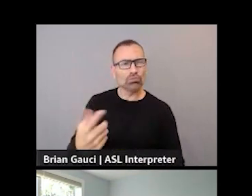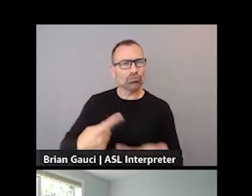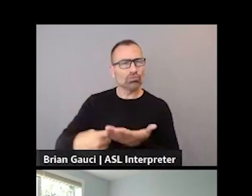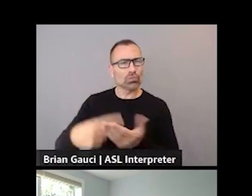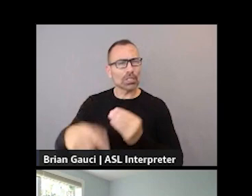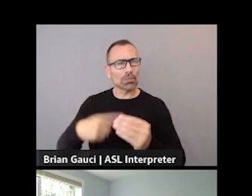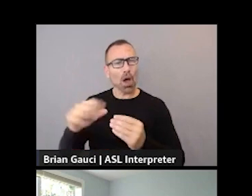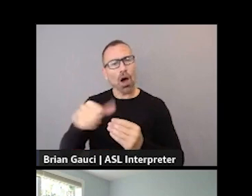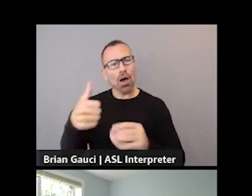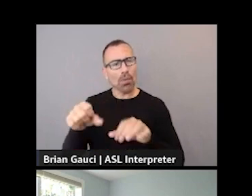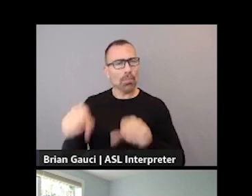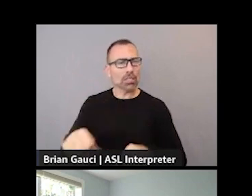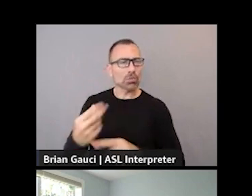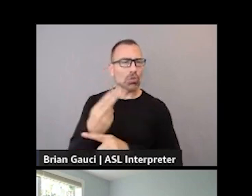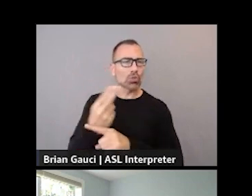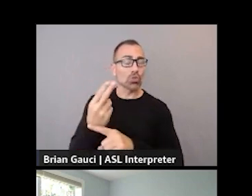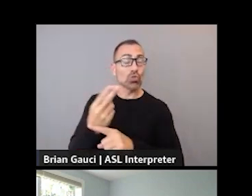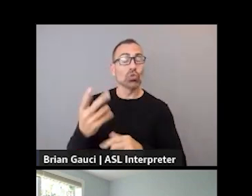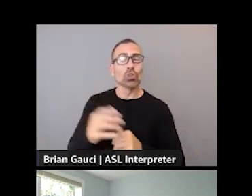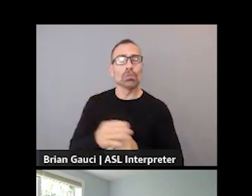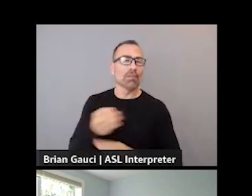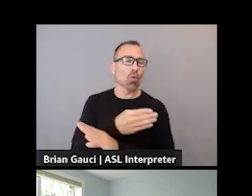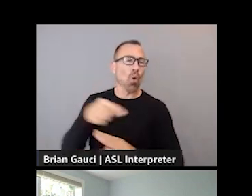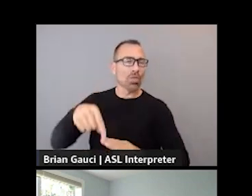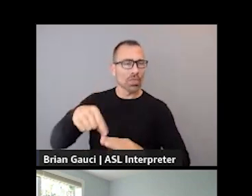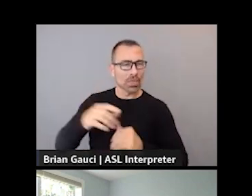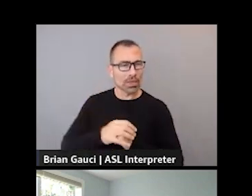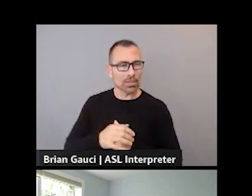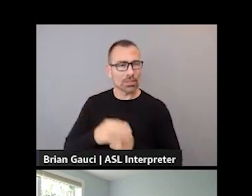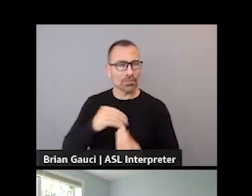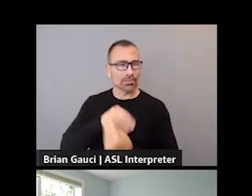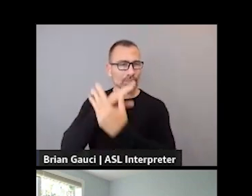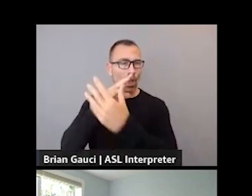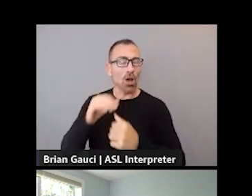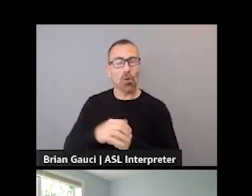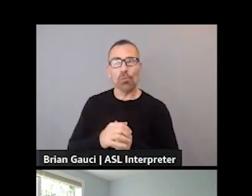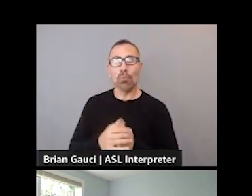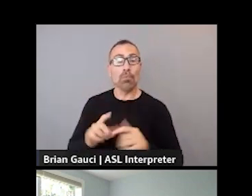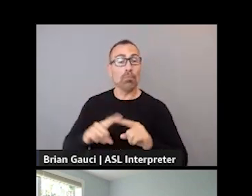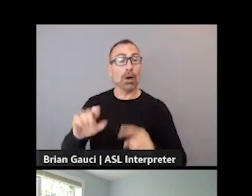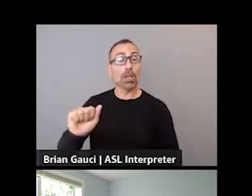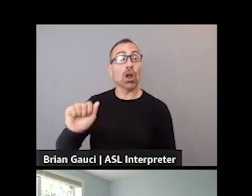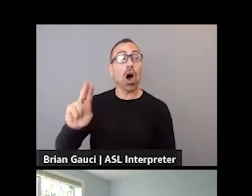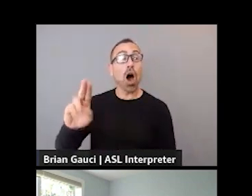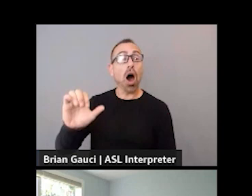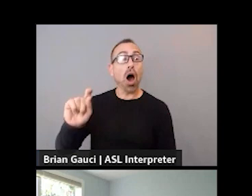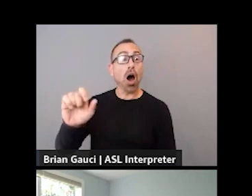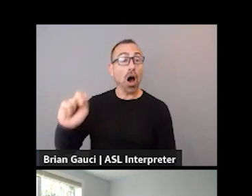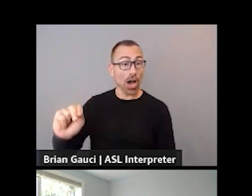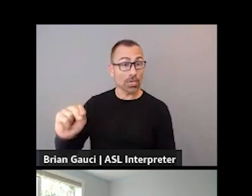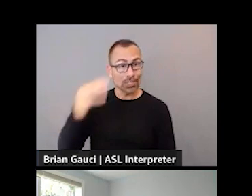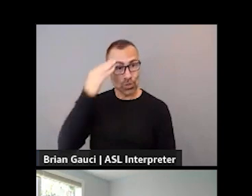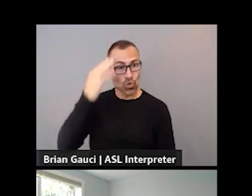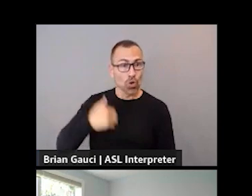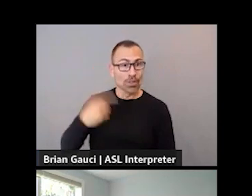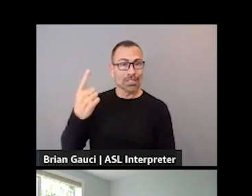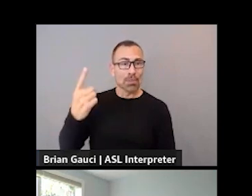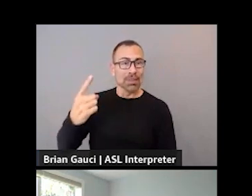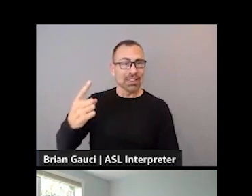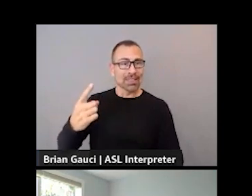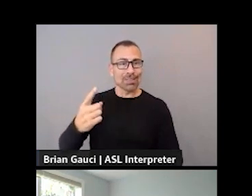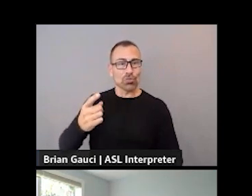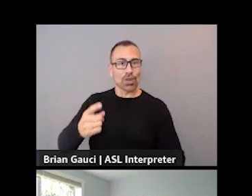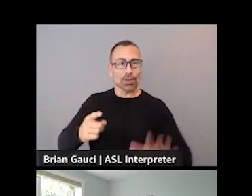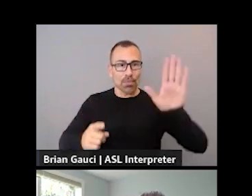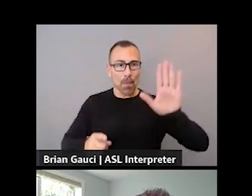another possible use case on our prep call, auctions, real-time auctions. Like we touched on that a little bit earlier, but let's say, I